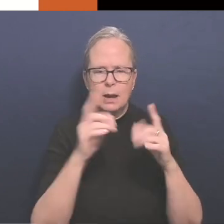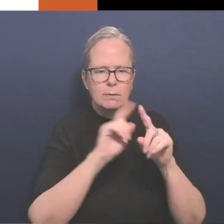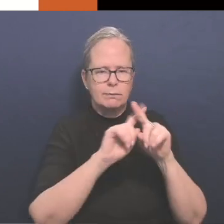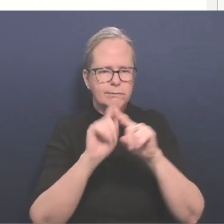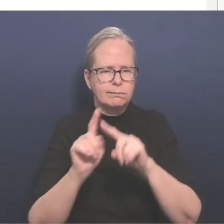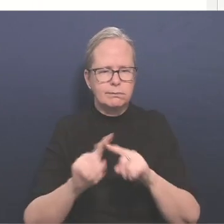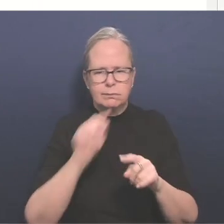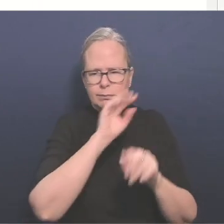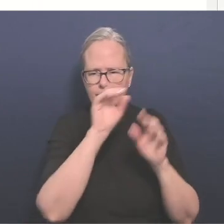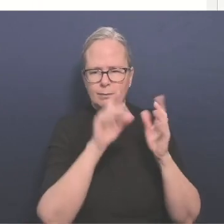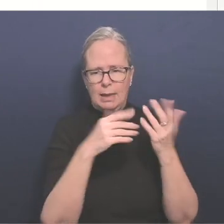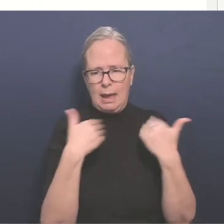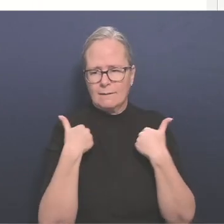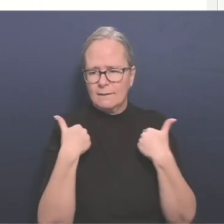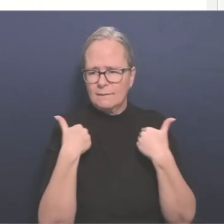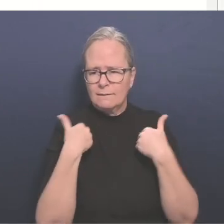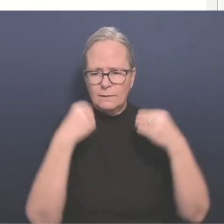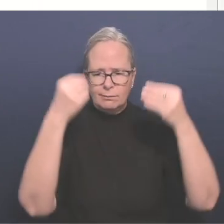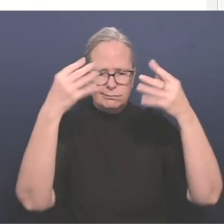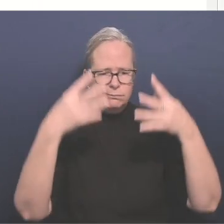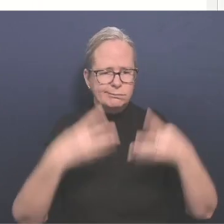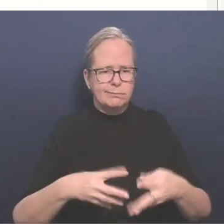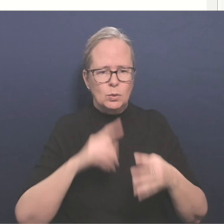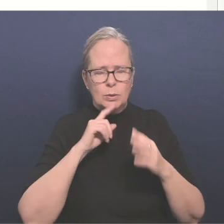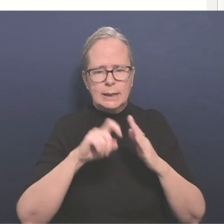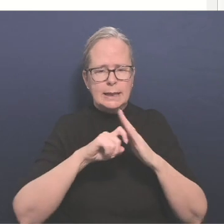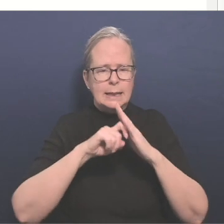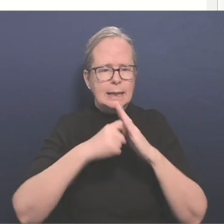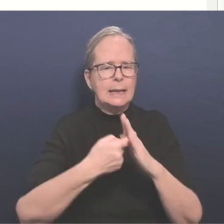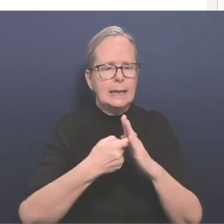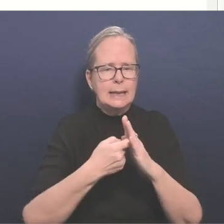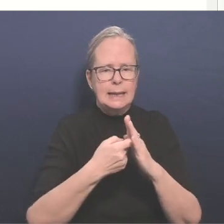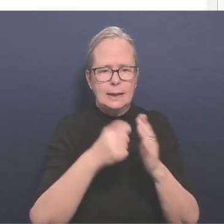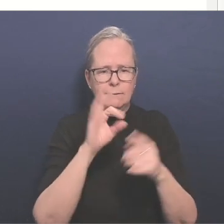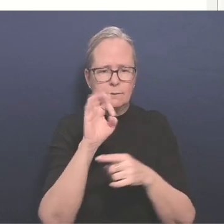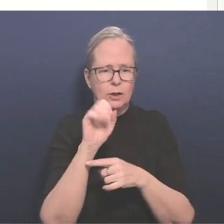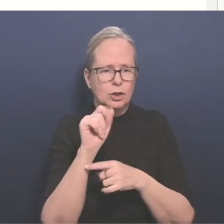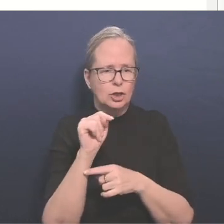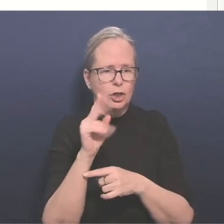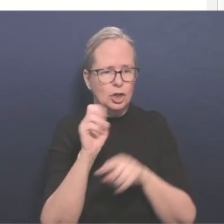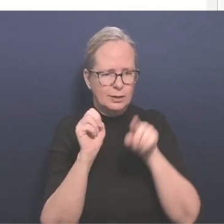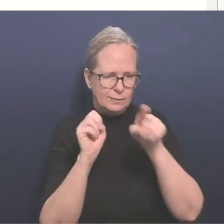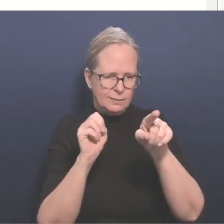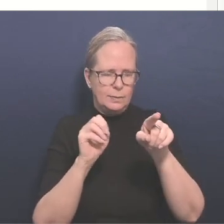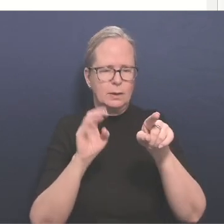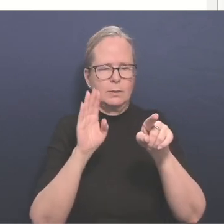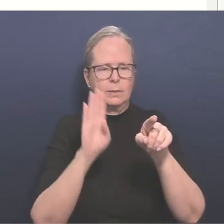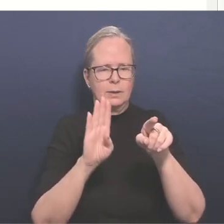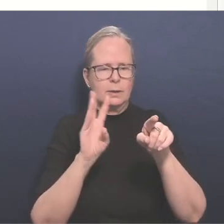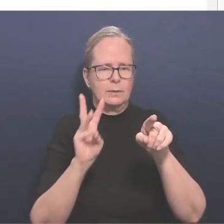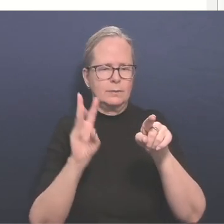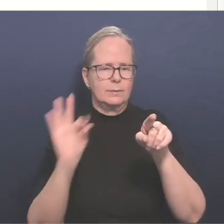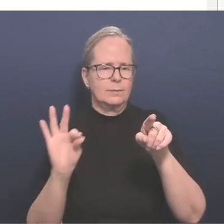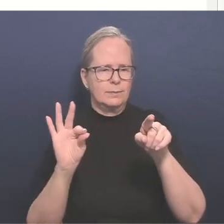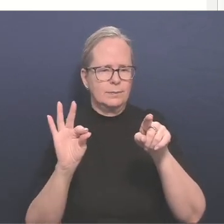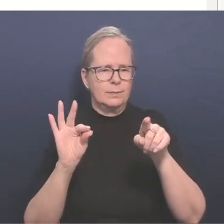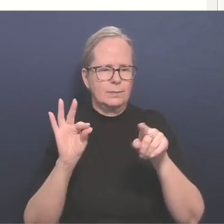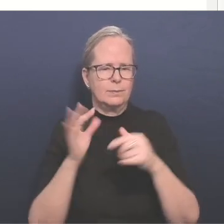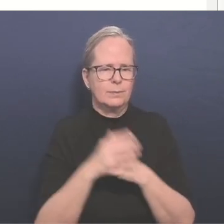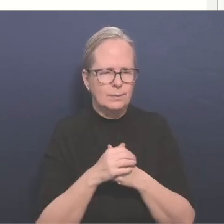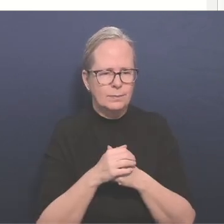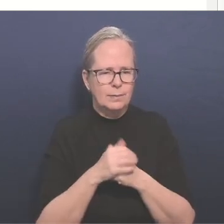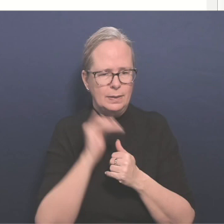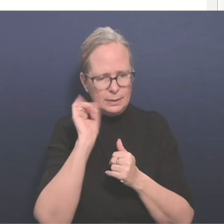to be able to apply. And they require medical professionals to complete a lot of the forms for a lot of